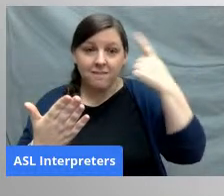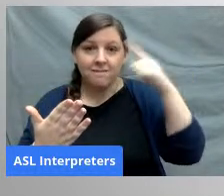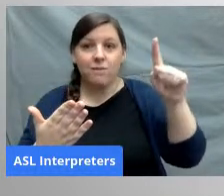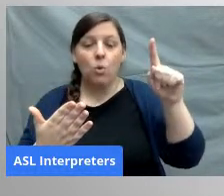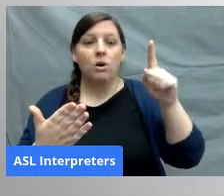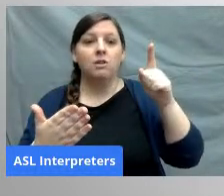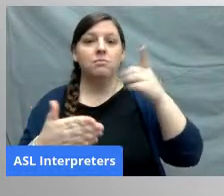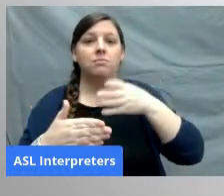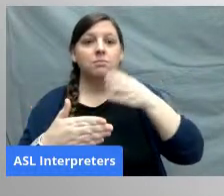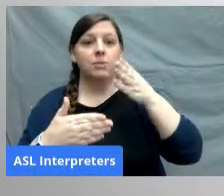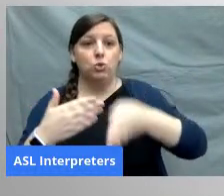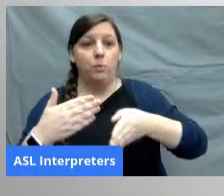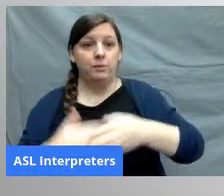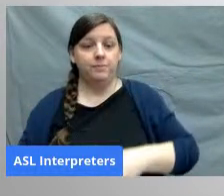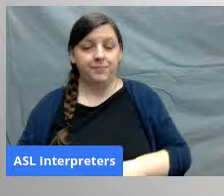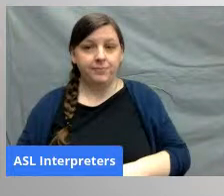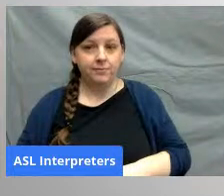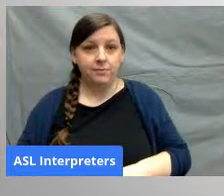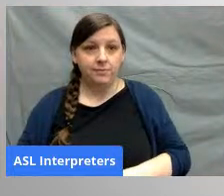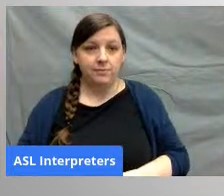adjournment.